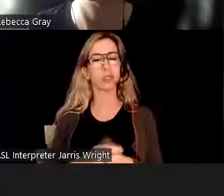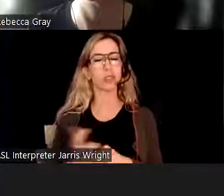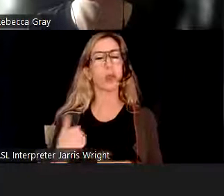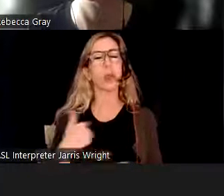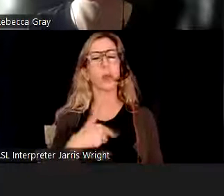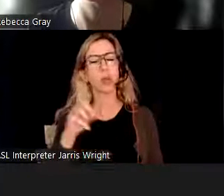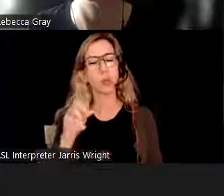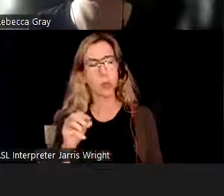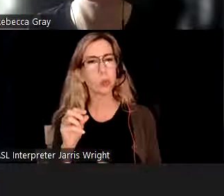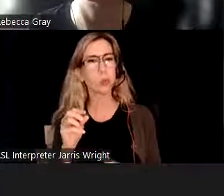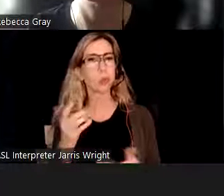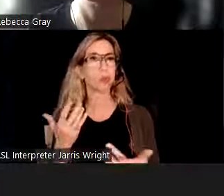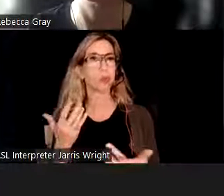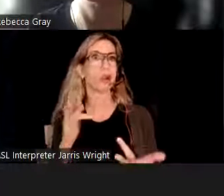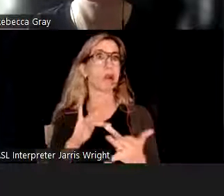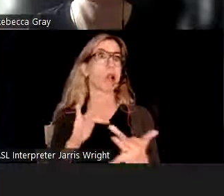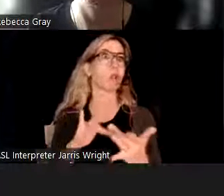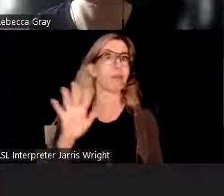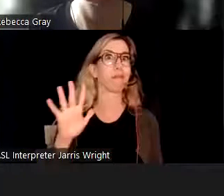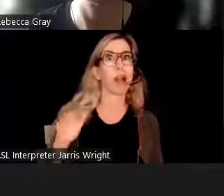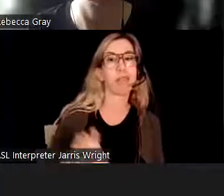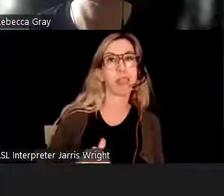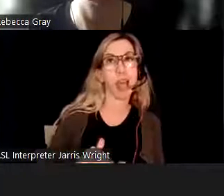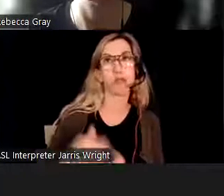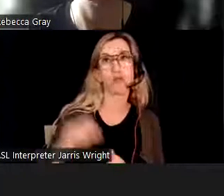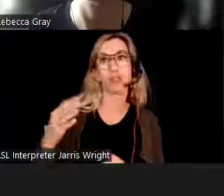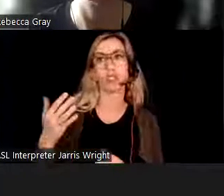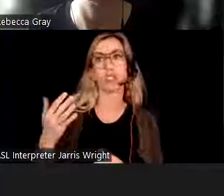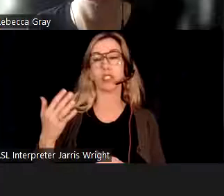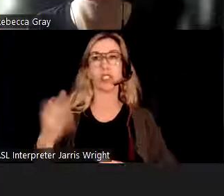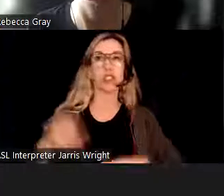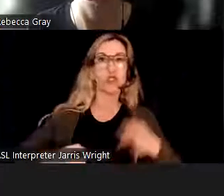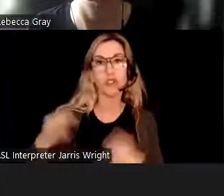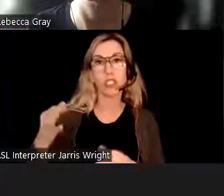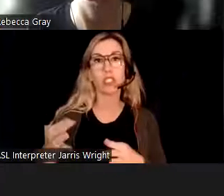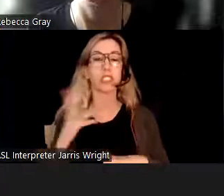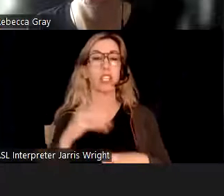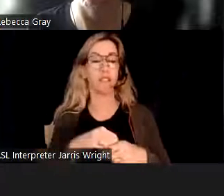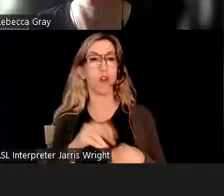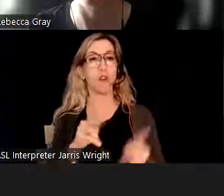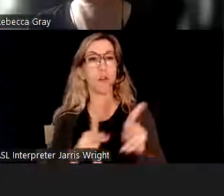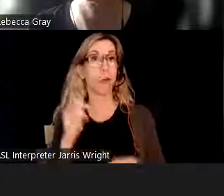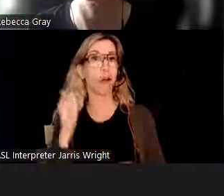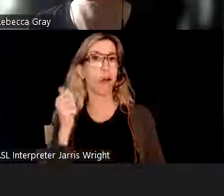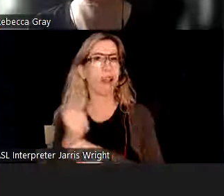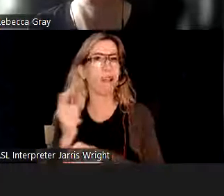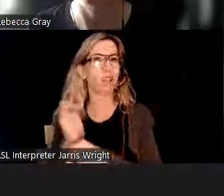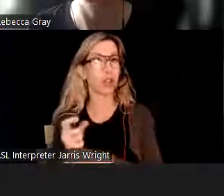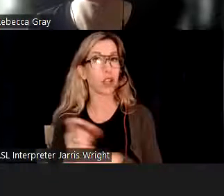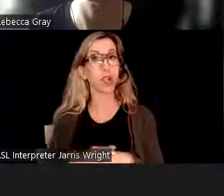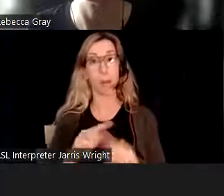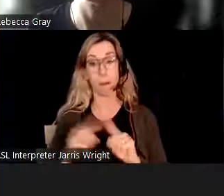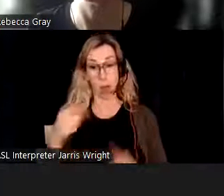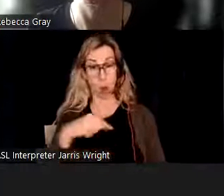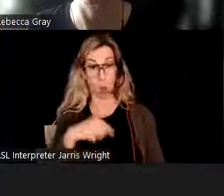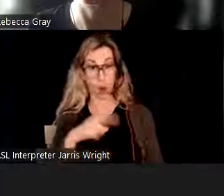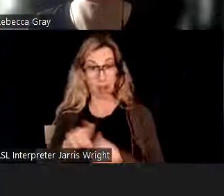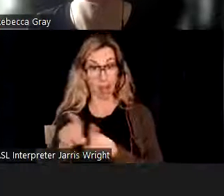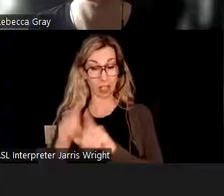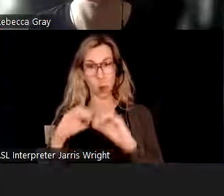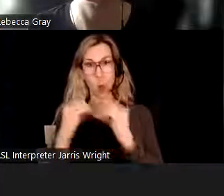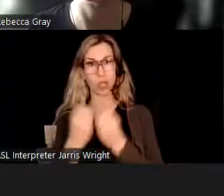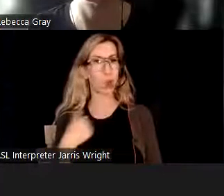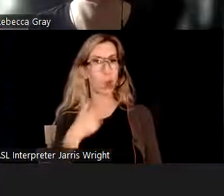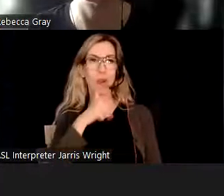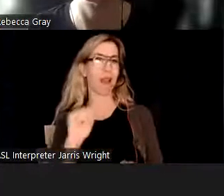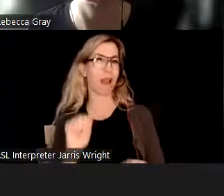contact with 5,000 justice involved individuals each year, we as an organization are not in the position to provide all of the